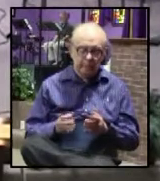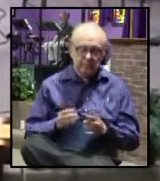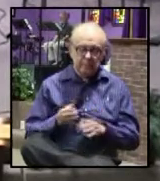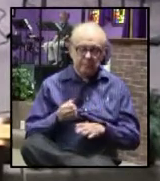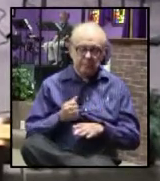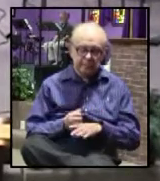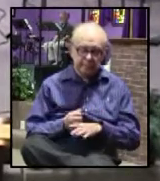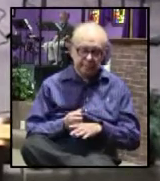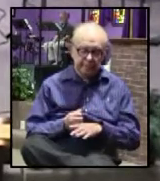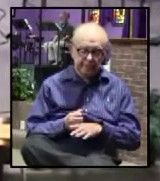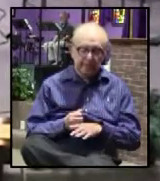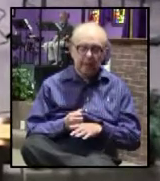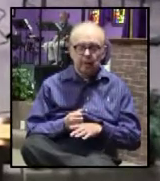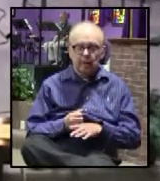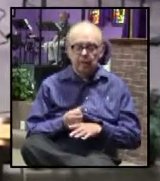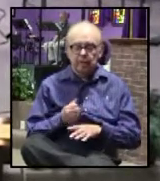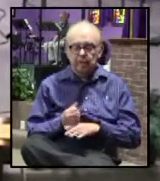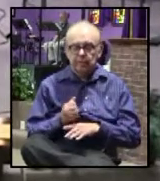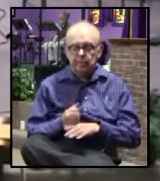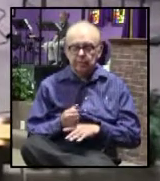they can serve others.